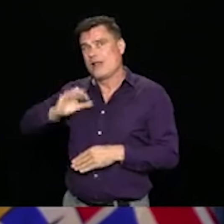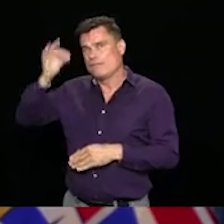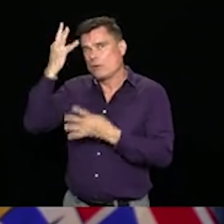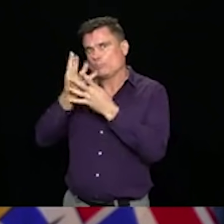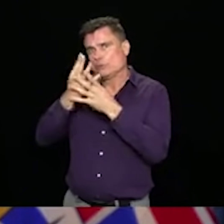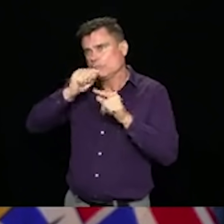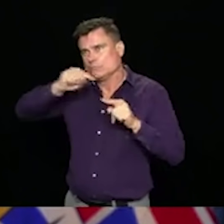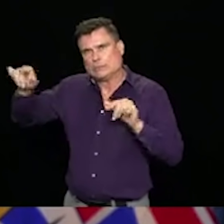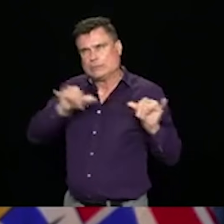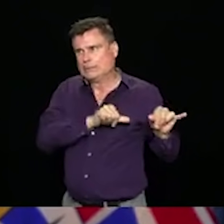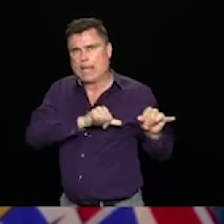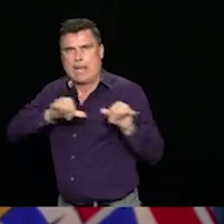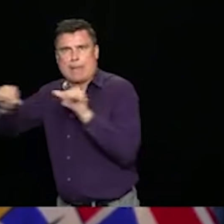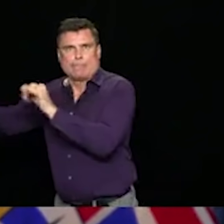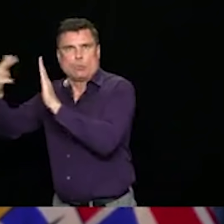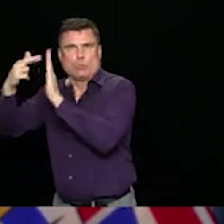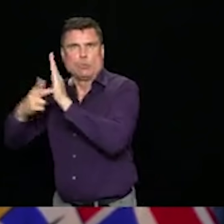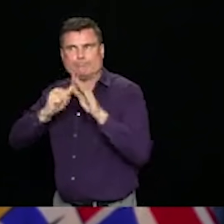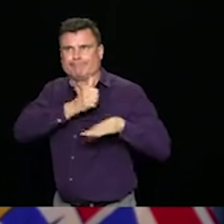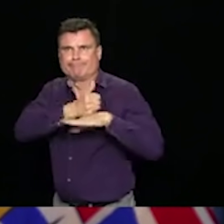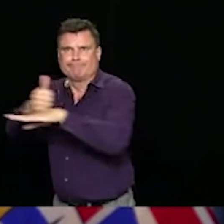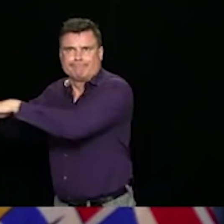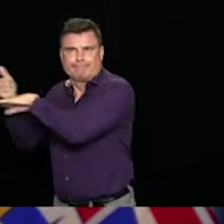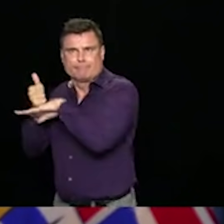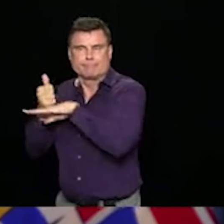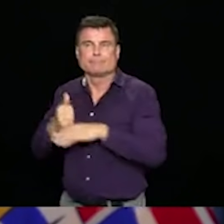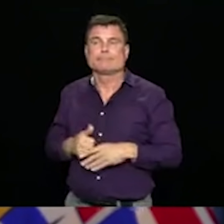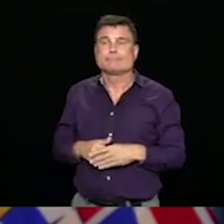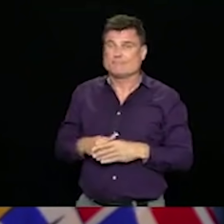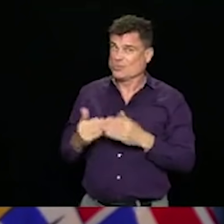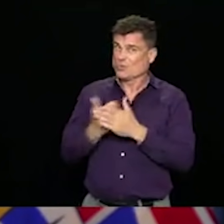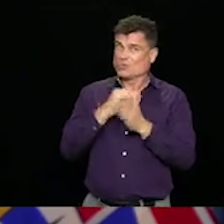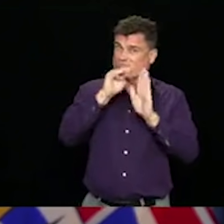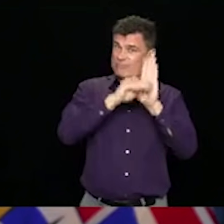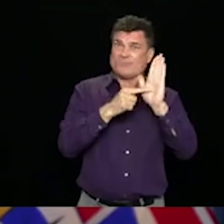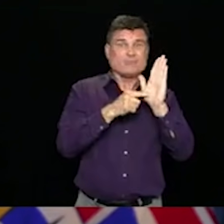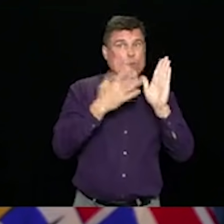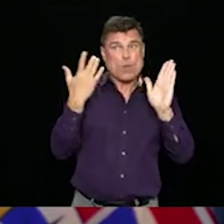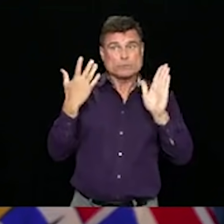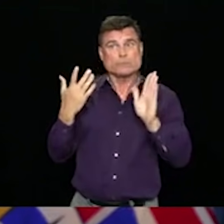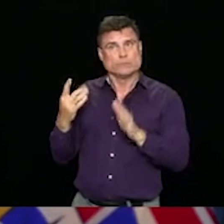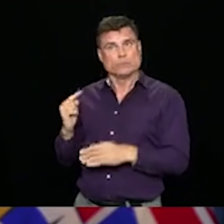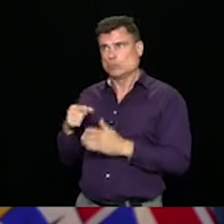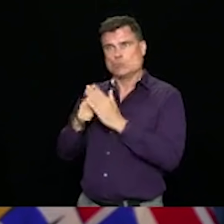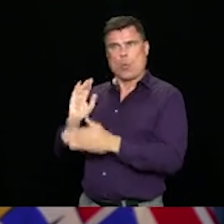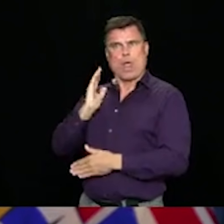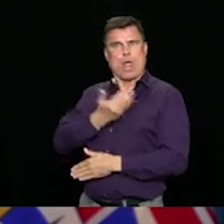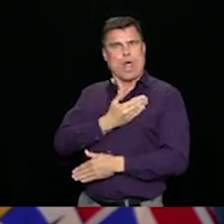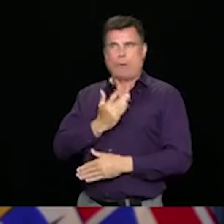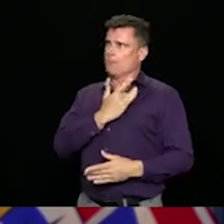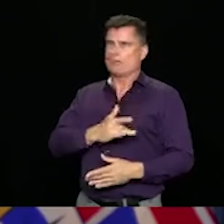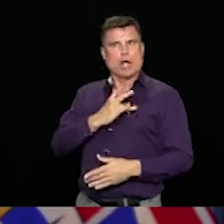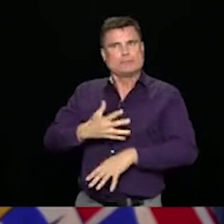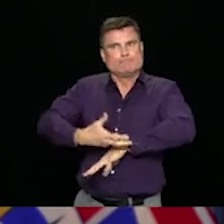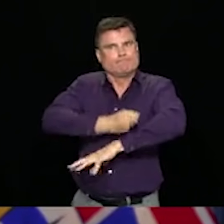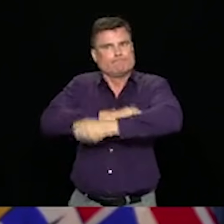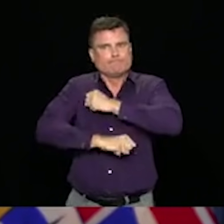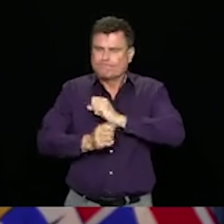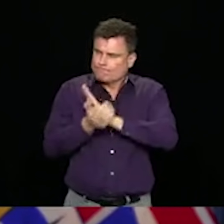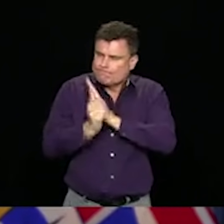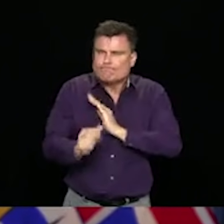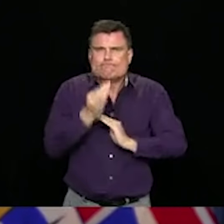And I think that's a real testament to the amount of effort and expertise that we have in the province to support this type of